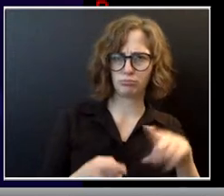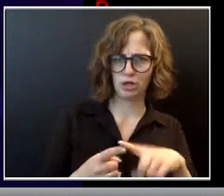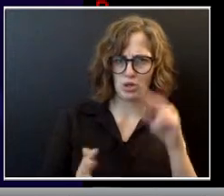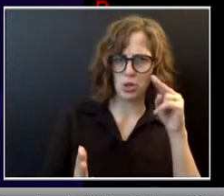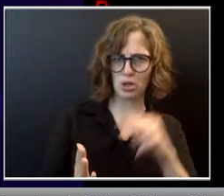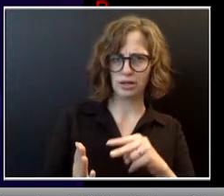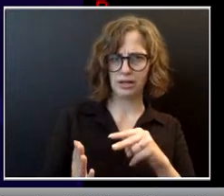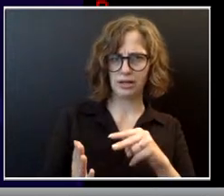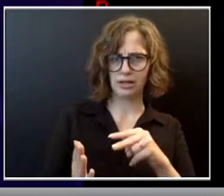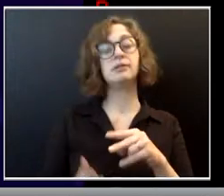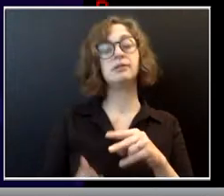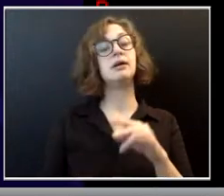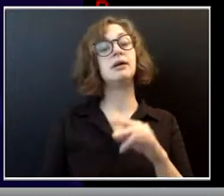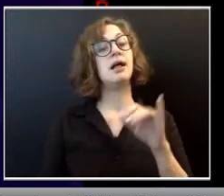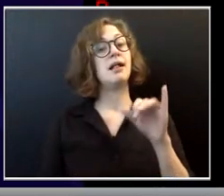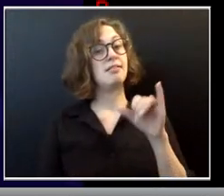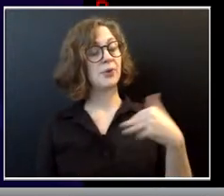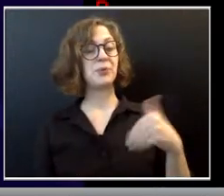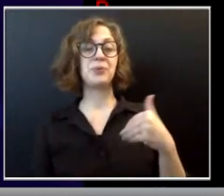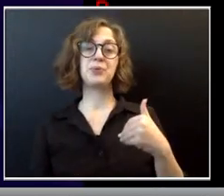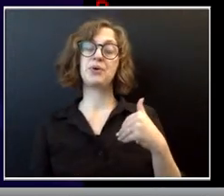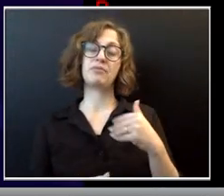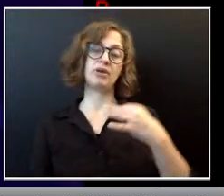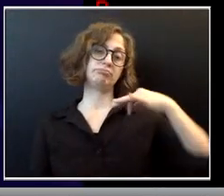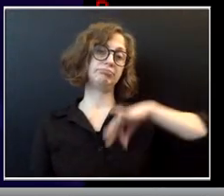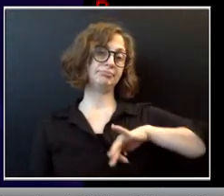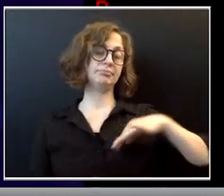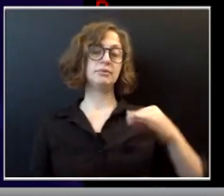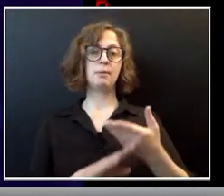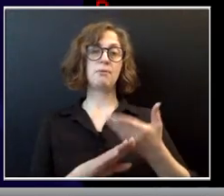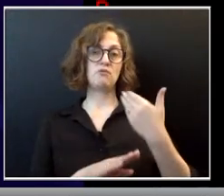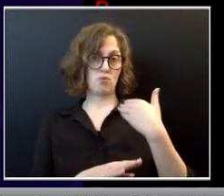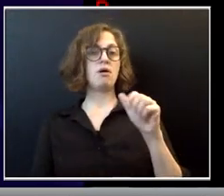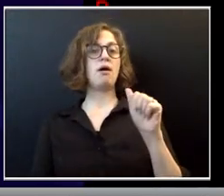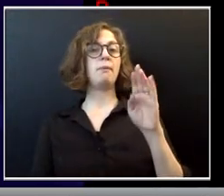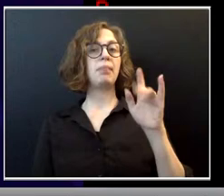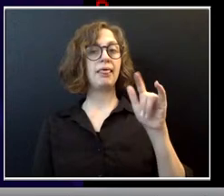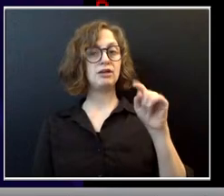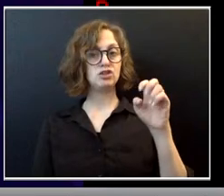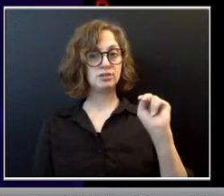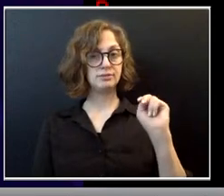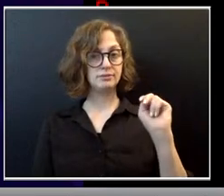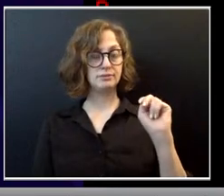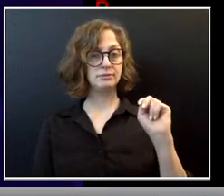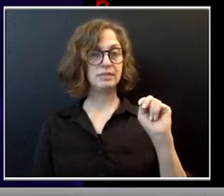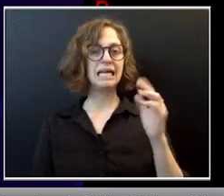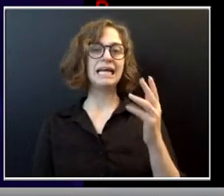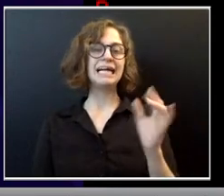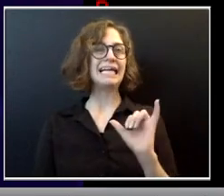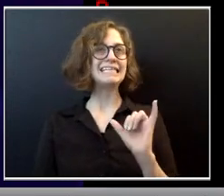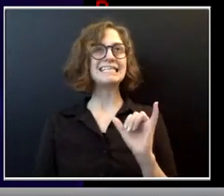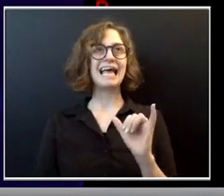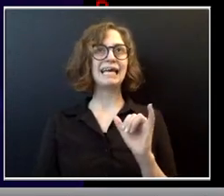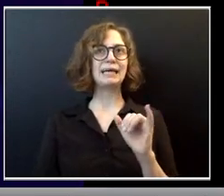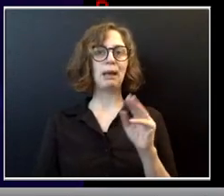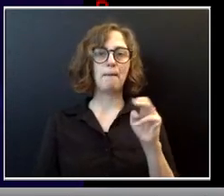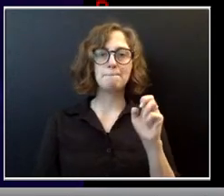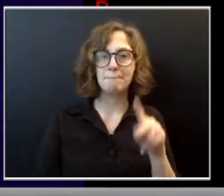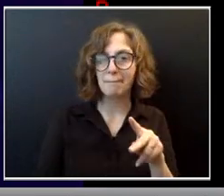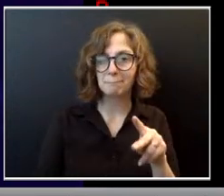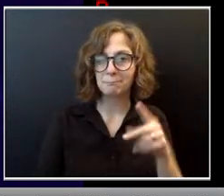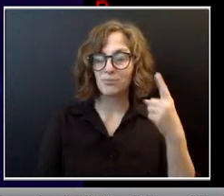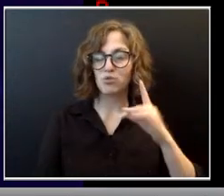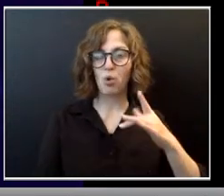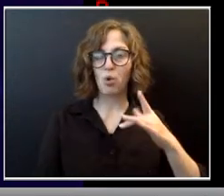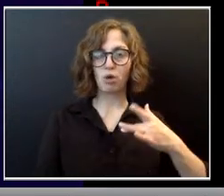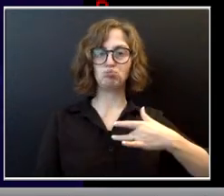really helpful thing that we do before ablation procedures, is it functions as a roadmap basically for the anatomy going into a procedure. And